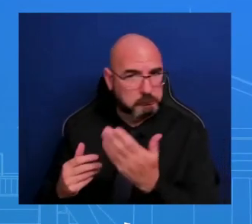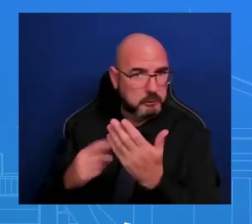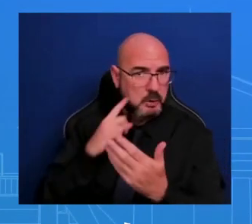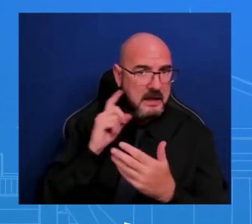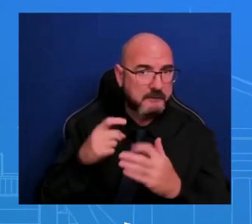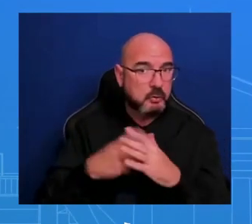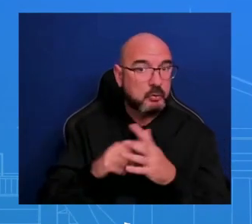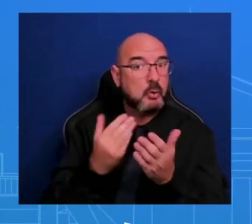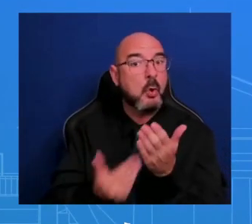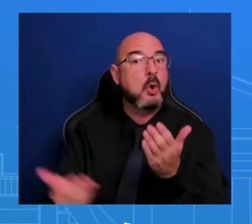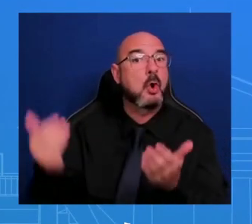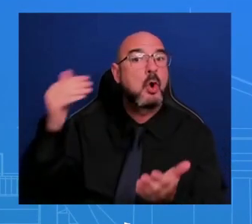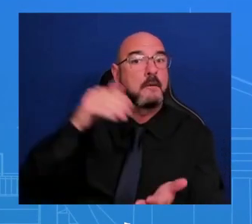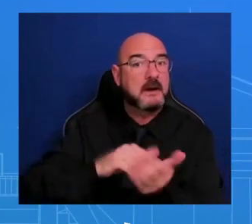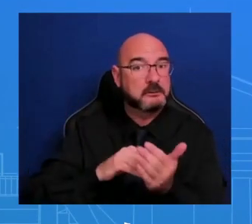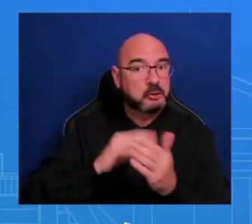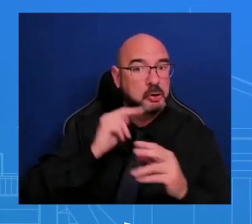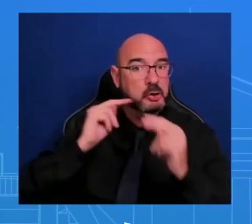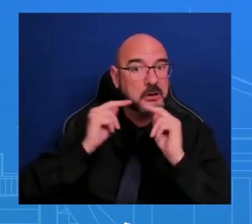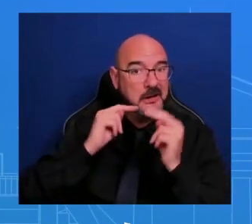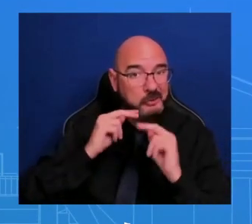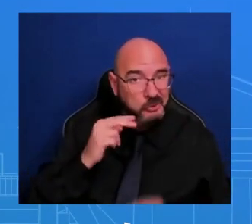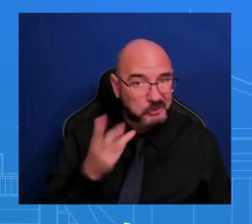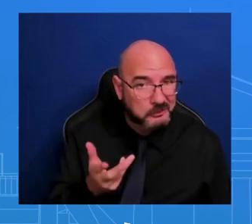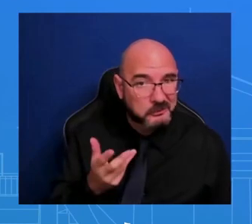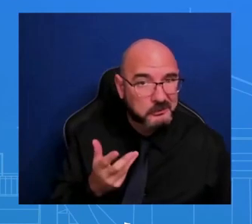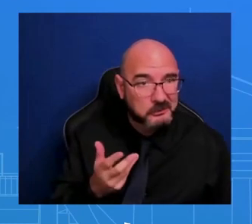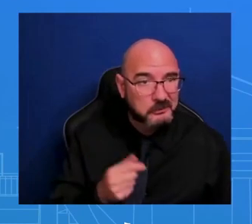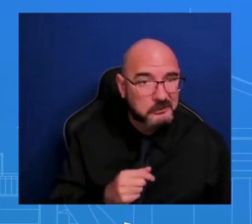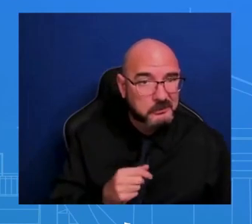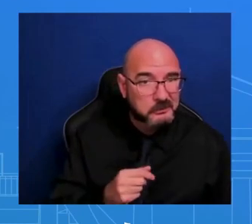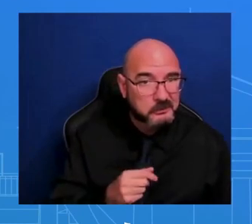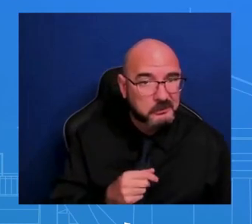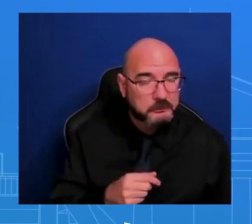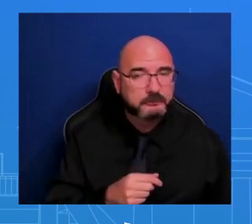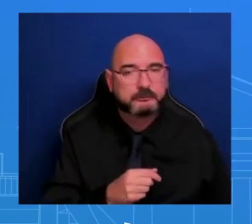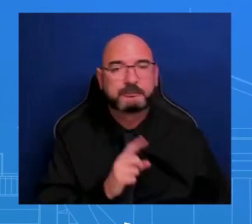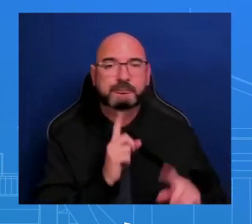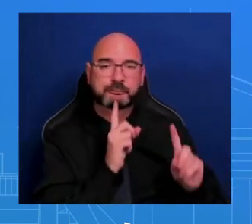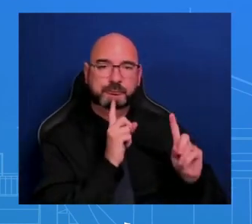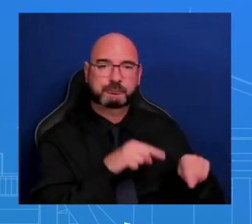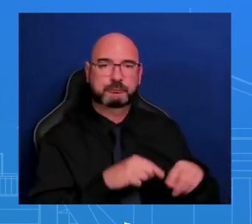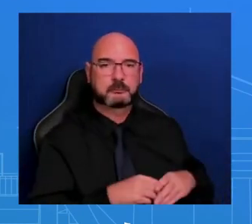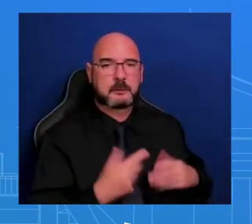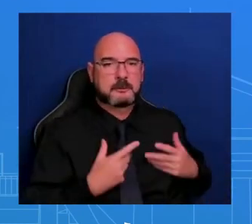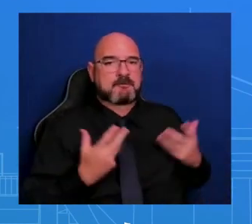going to get into hypotheticals from here, how the process is going to go.